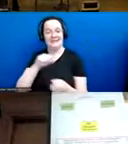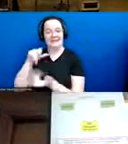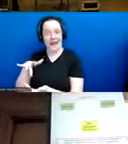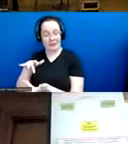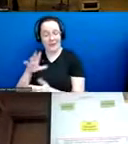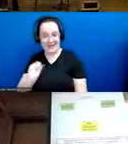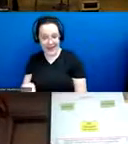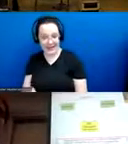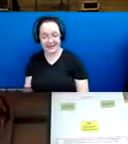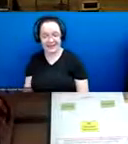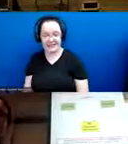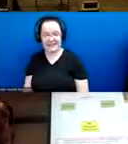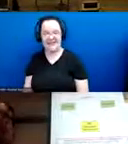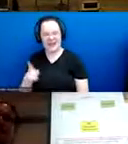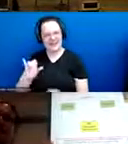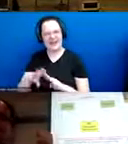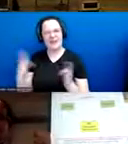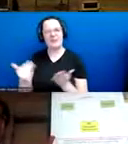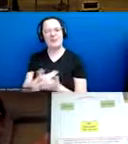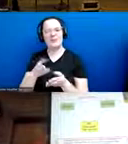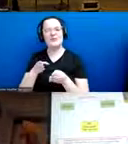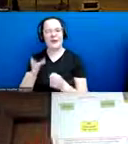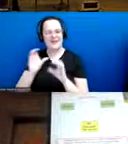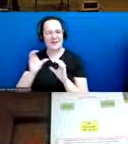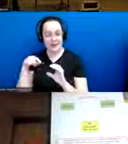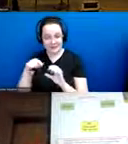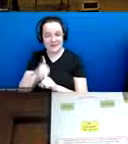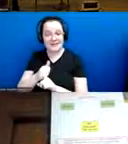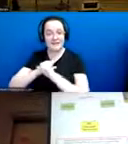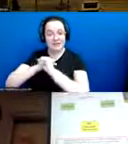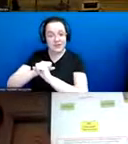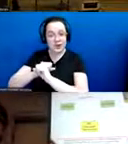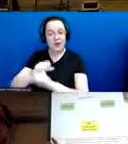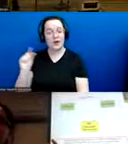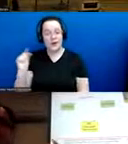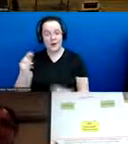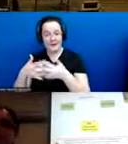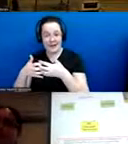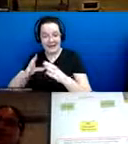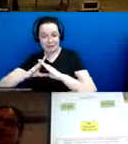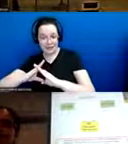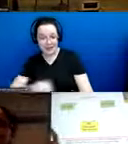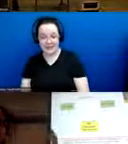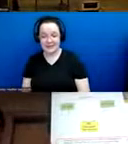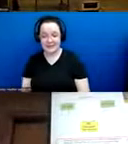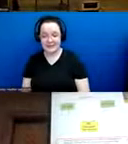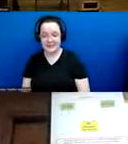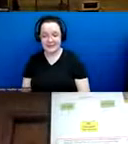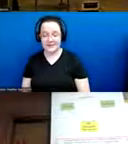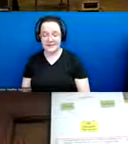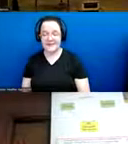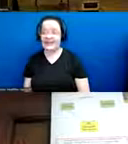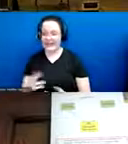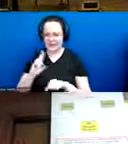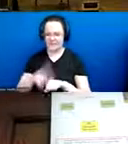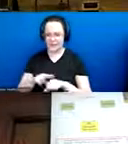it opens a new way of communicating things that is secure, protected by quantum mechanics, and perhaps it can also be done with like really, really large amounts